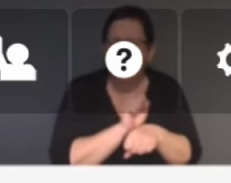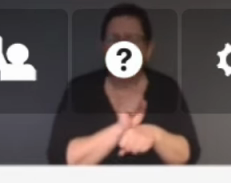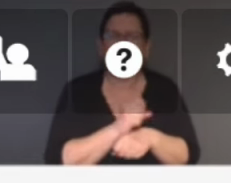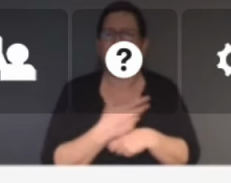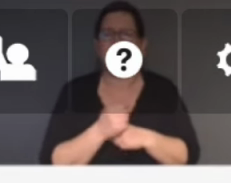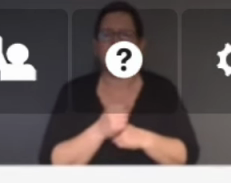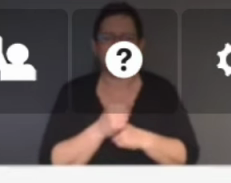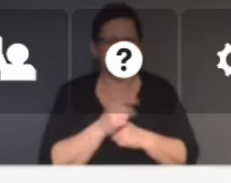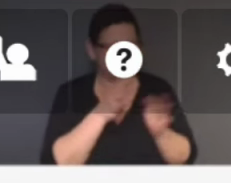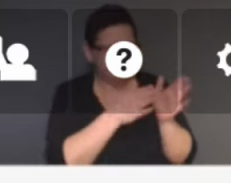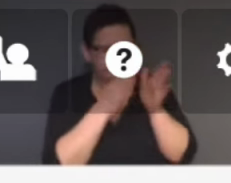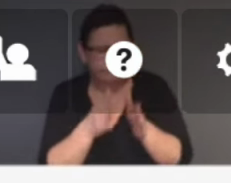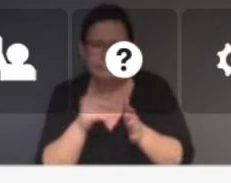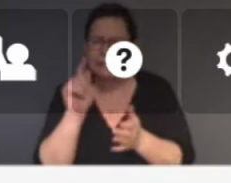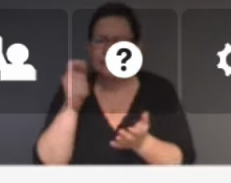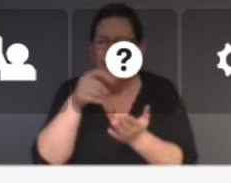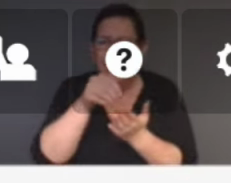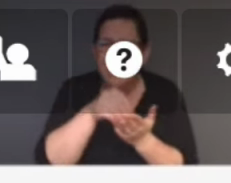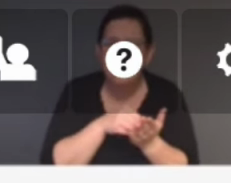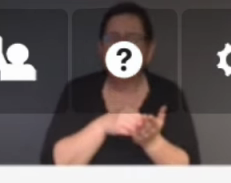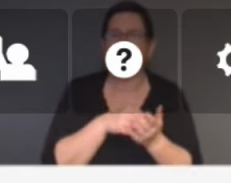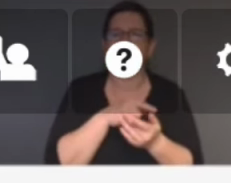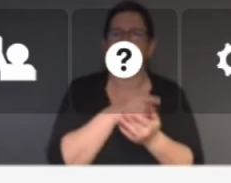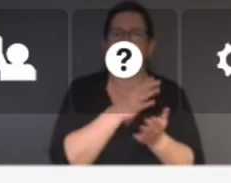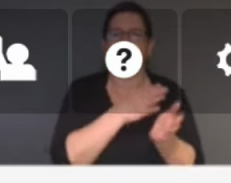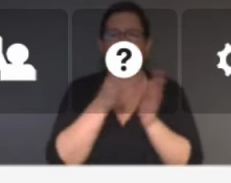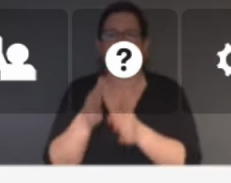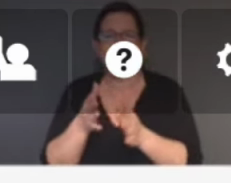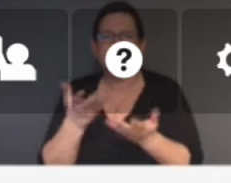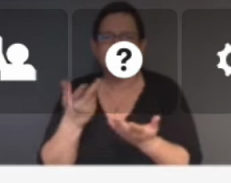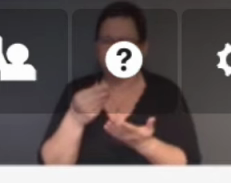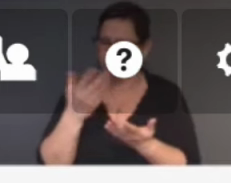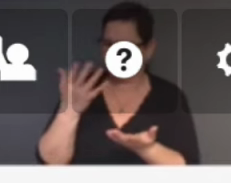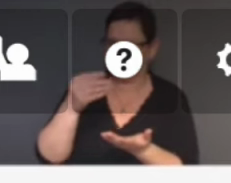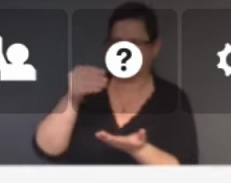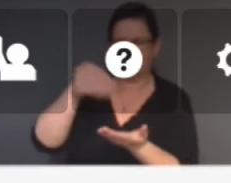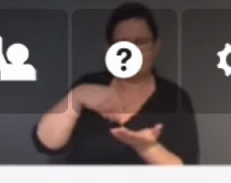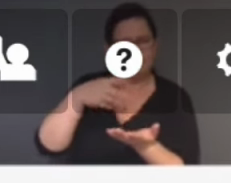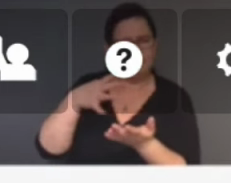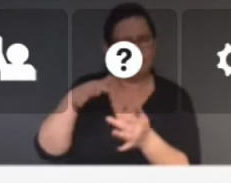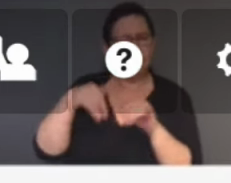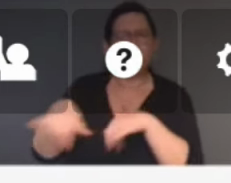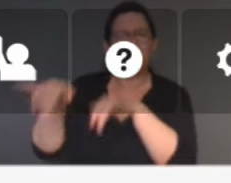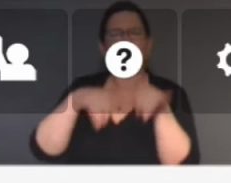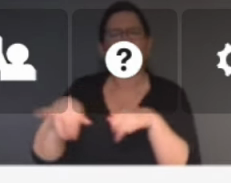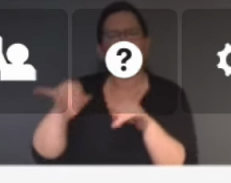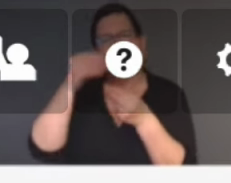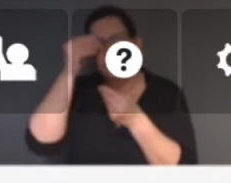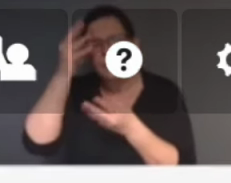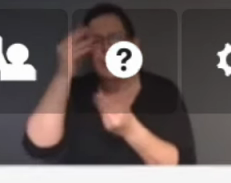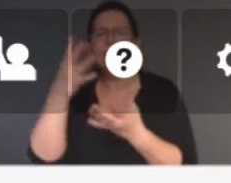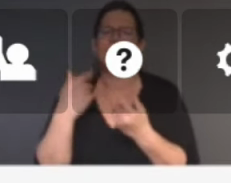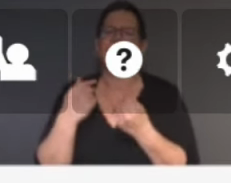more. Go to the web address on your screen to dive in and check it out.